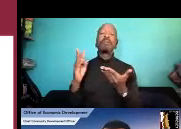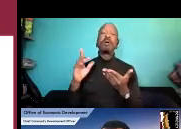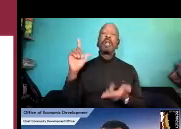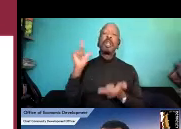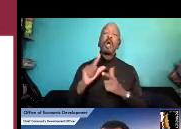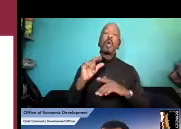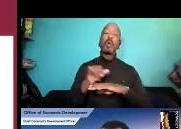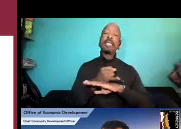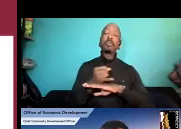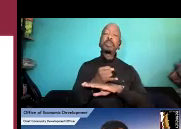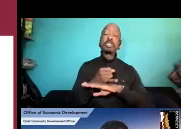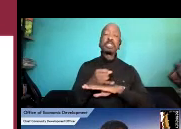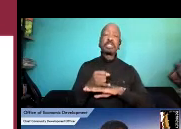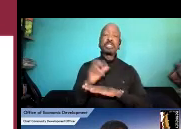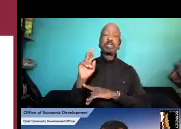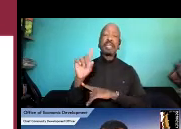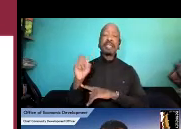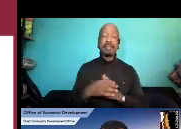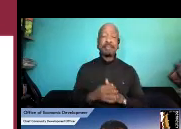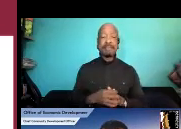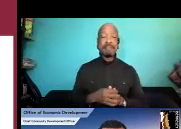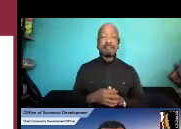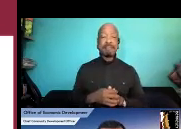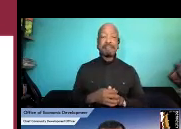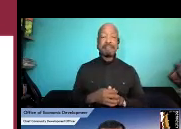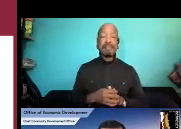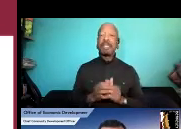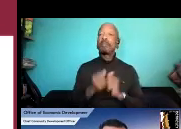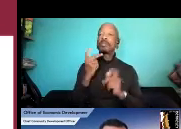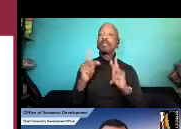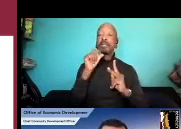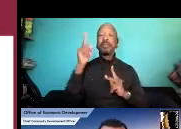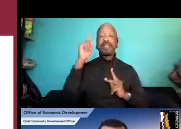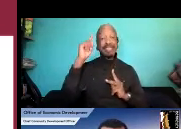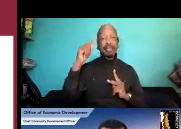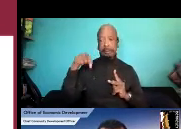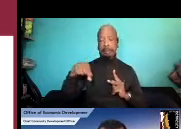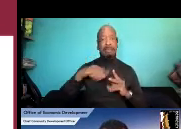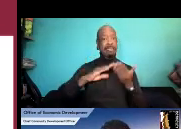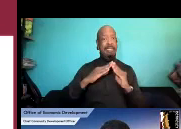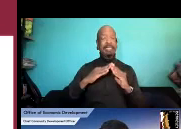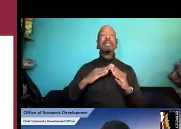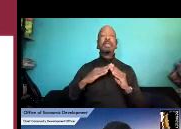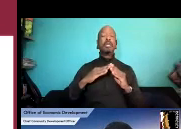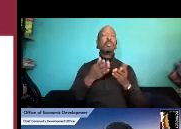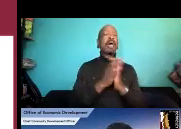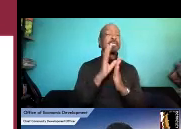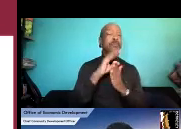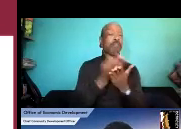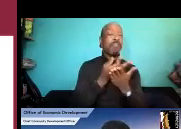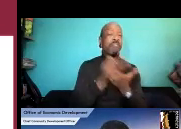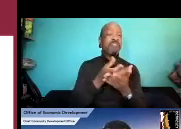flexibility. And just most people don't think of a city as the first place to stop for funding. But we also know that there were